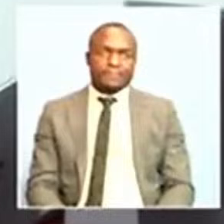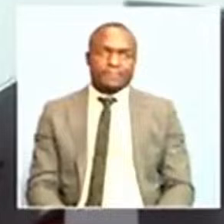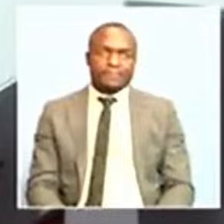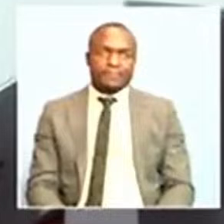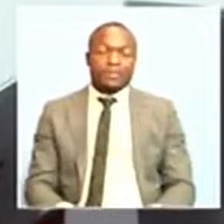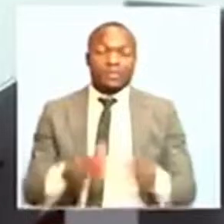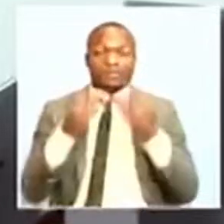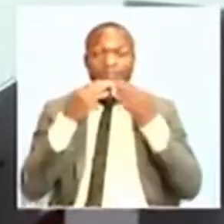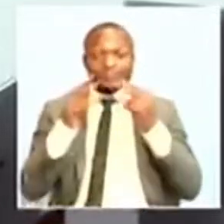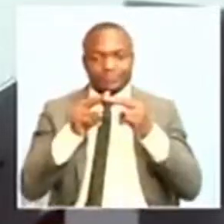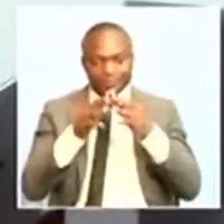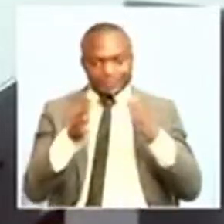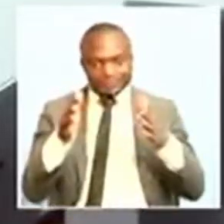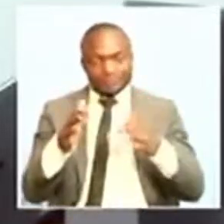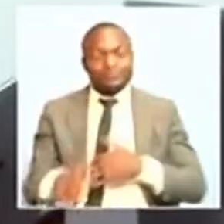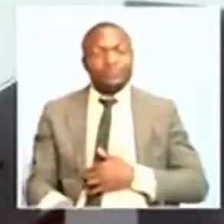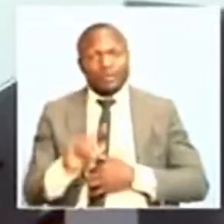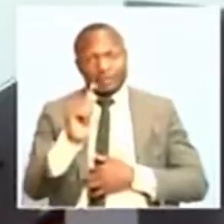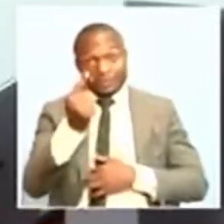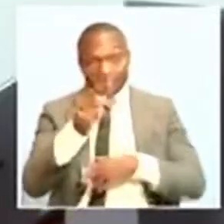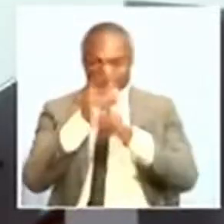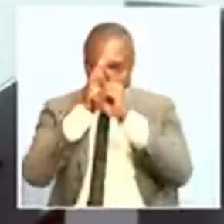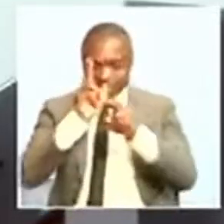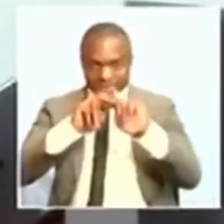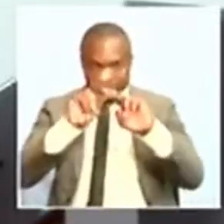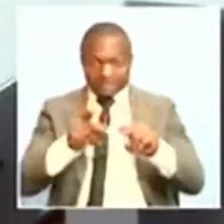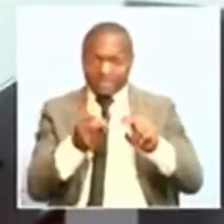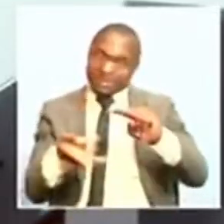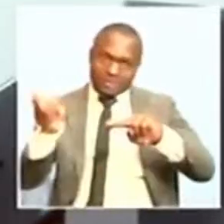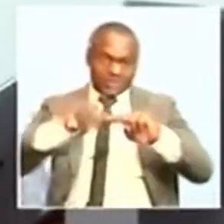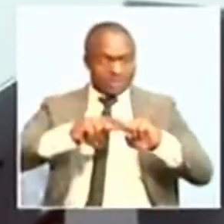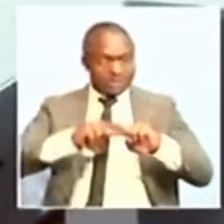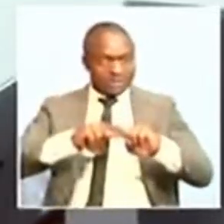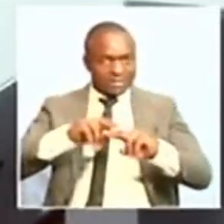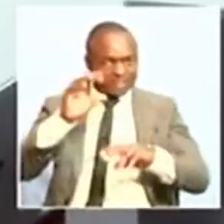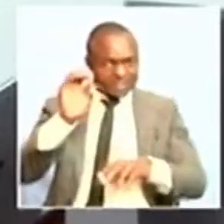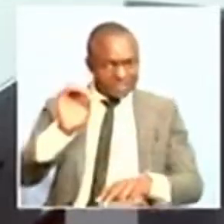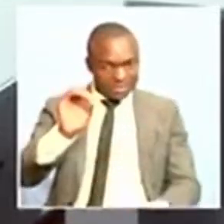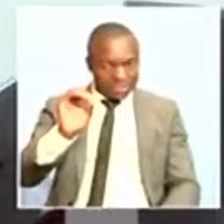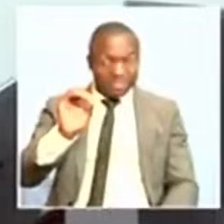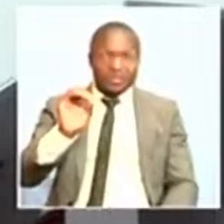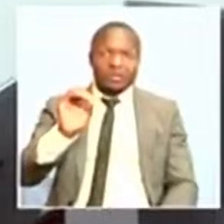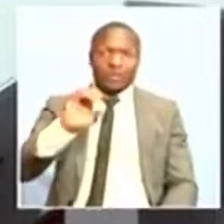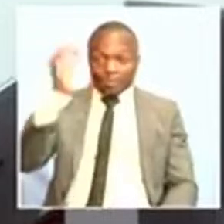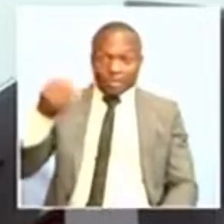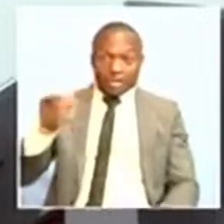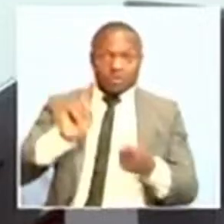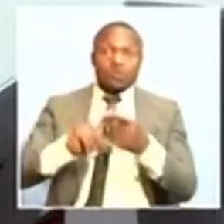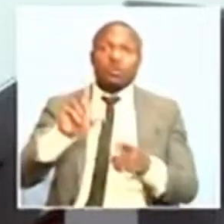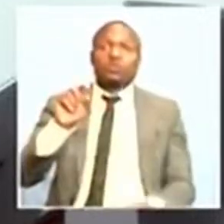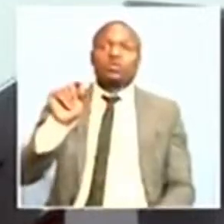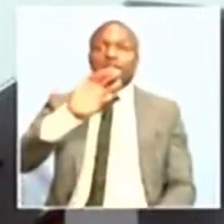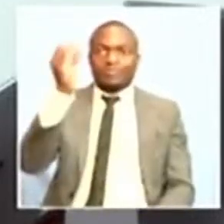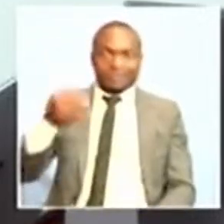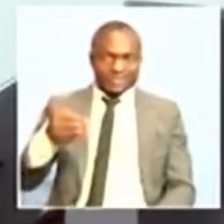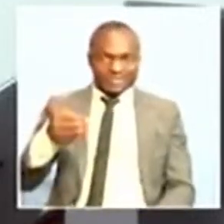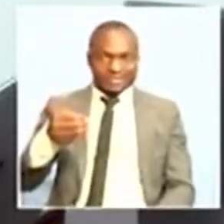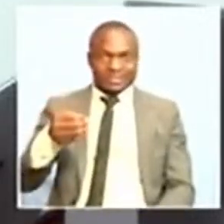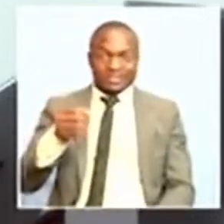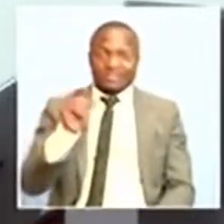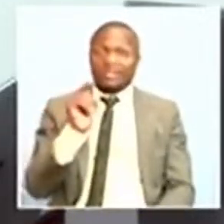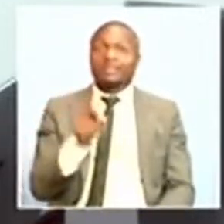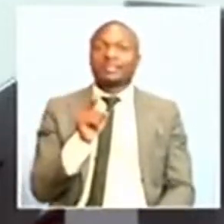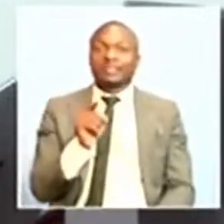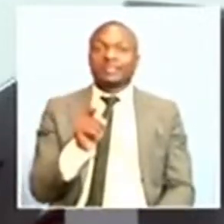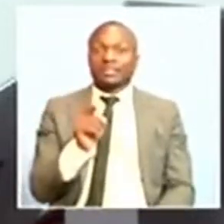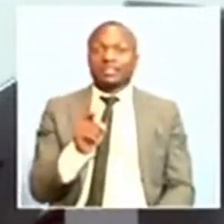Okay, thank you very much. First of all, Honorable Chair, the increase from 0% to 20% surtax is quite